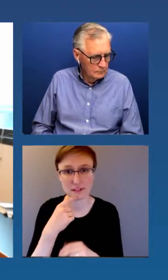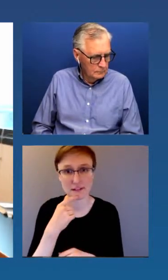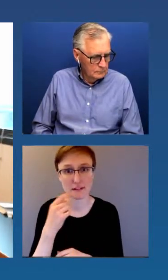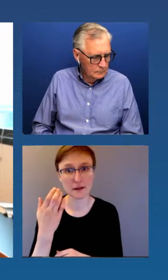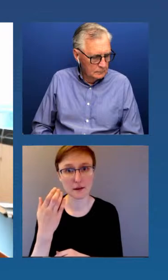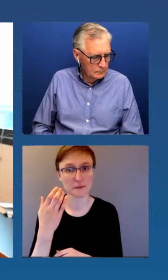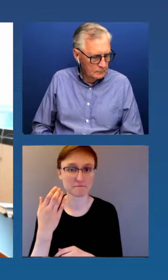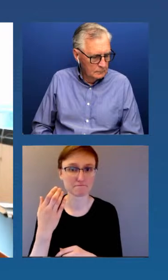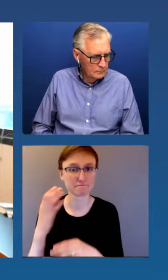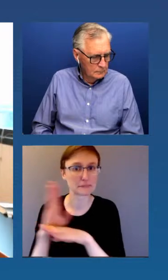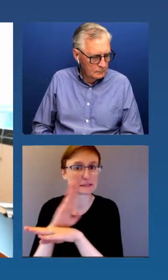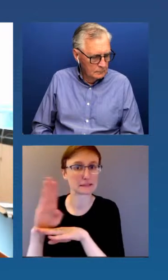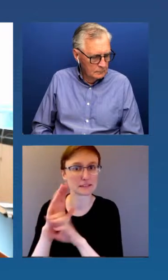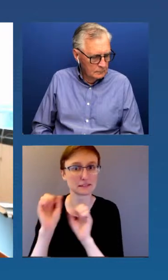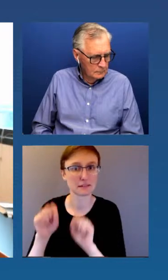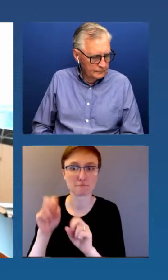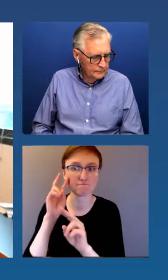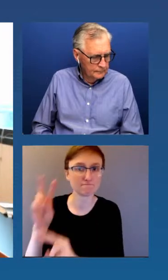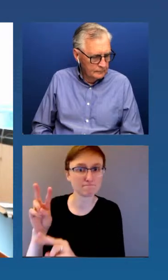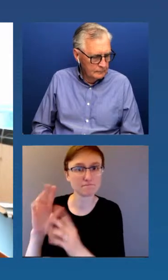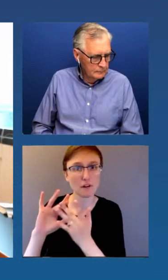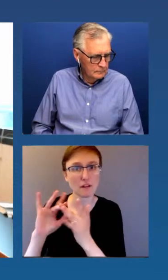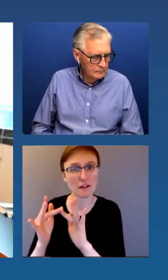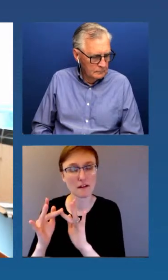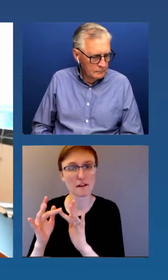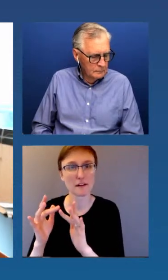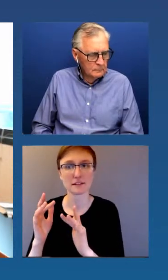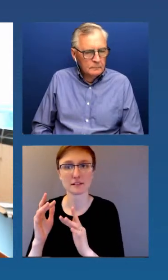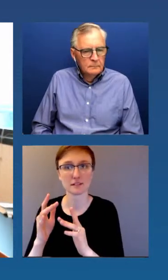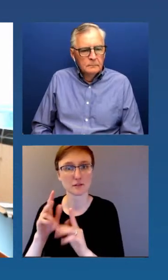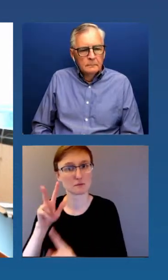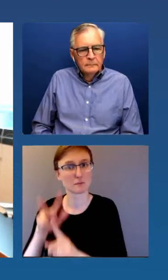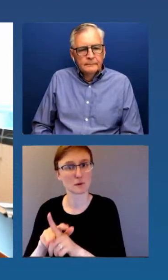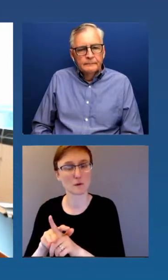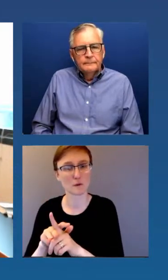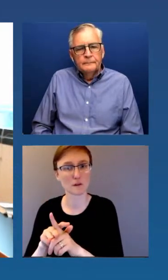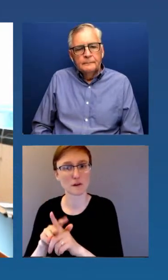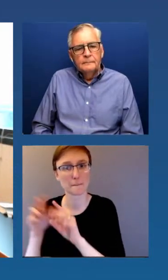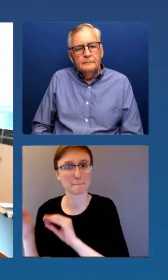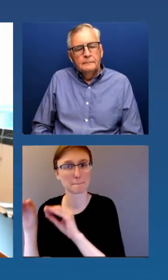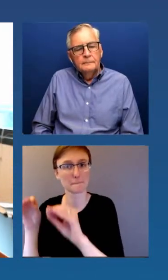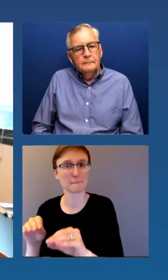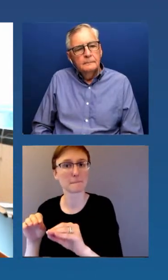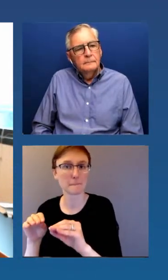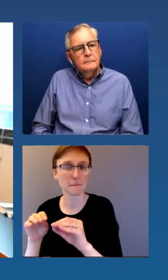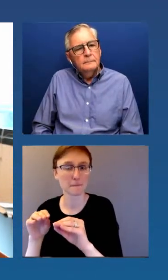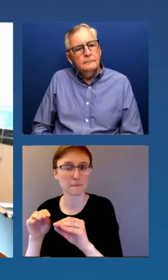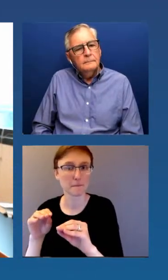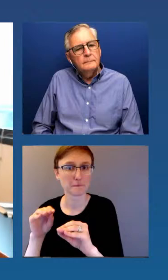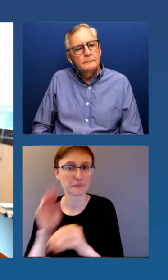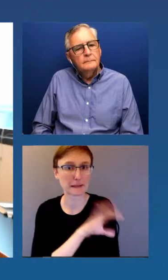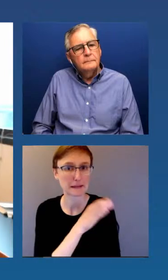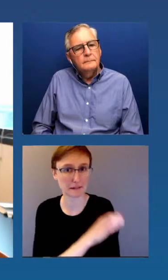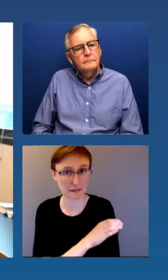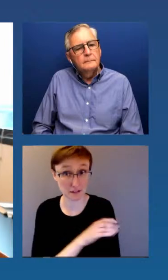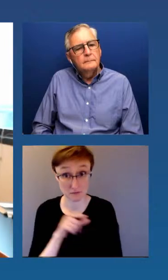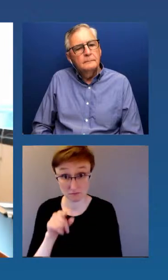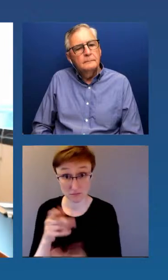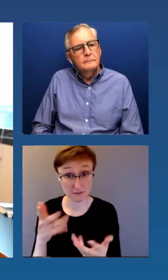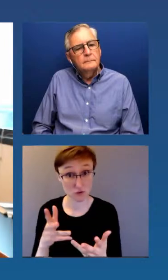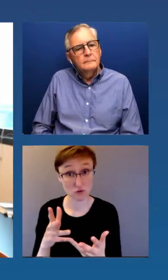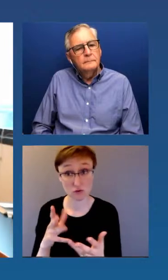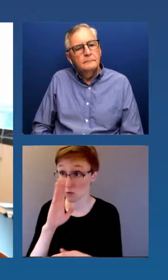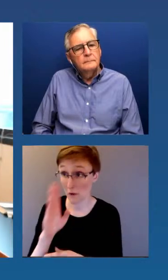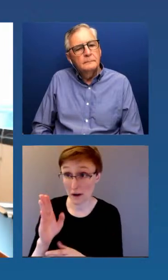to kind of find out more information or to schedule a mobile clinic. But have there been sort of those direct conversations with